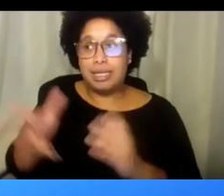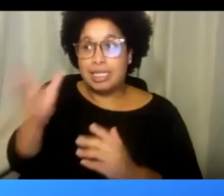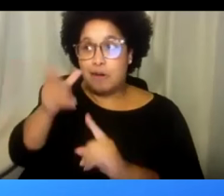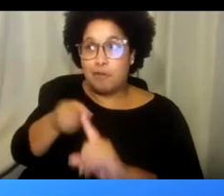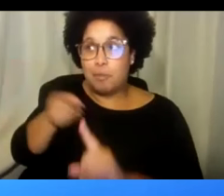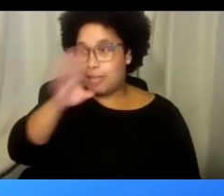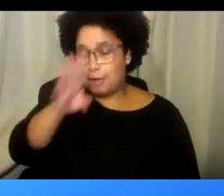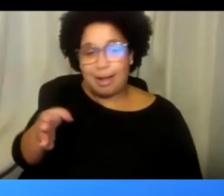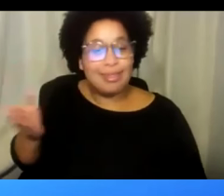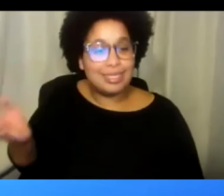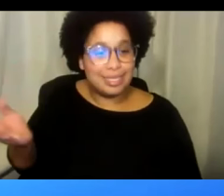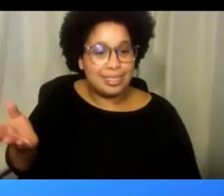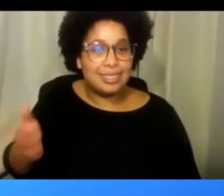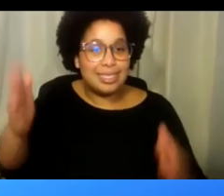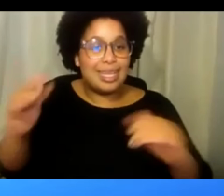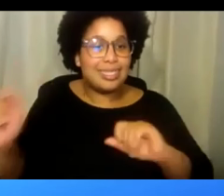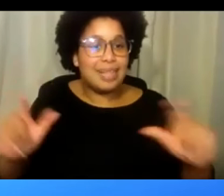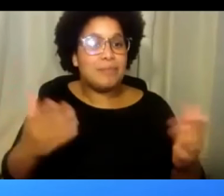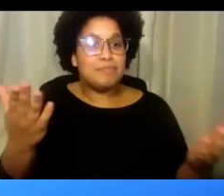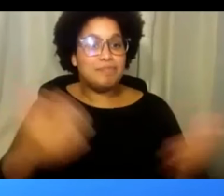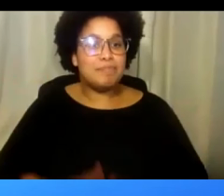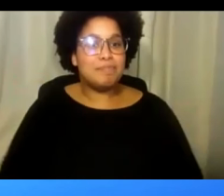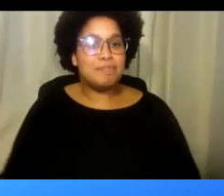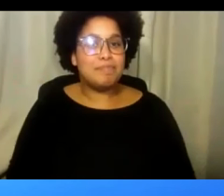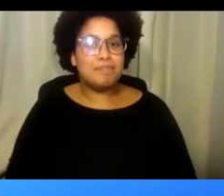words. Next slide, please.